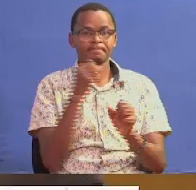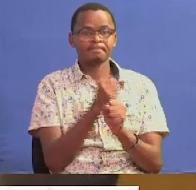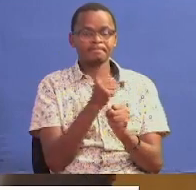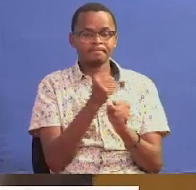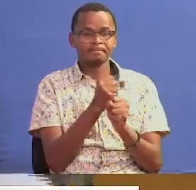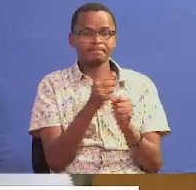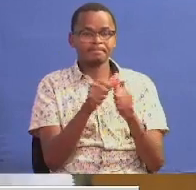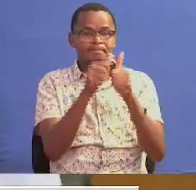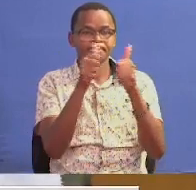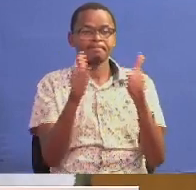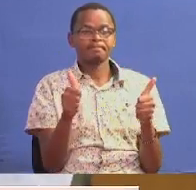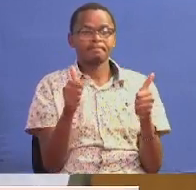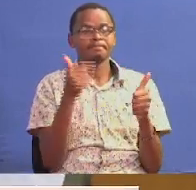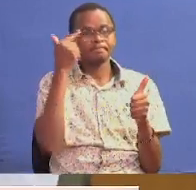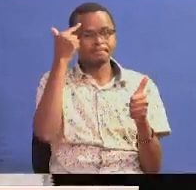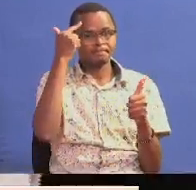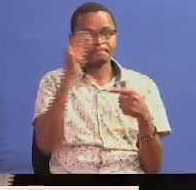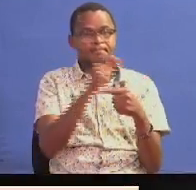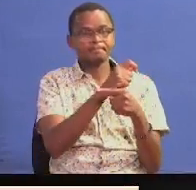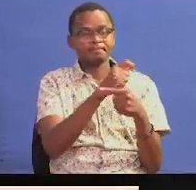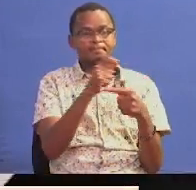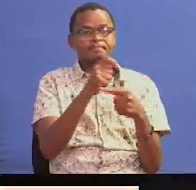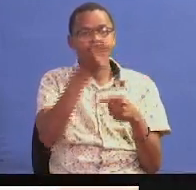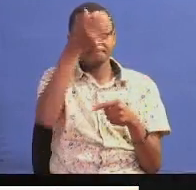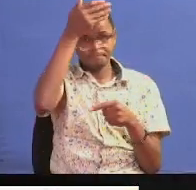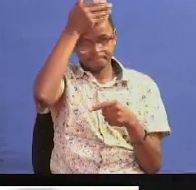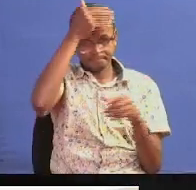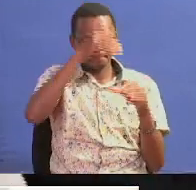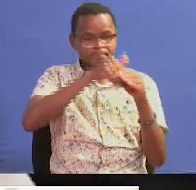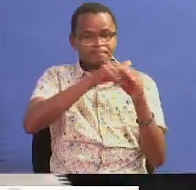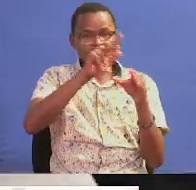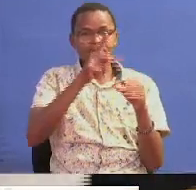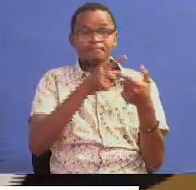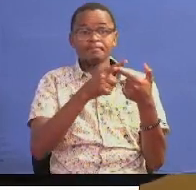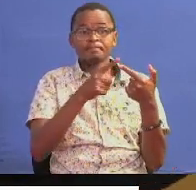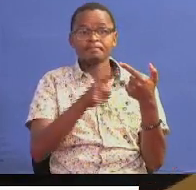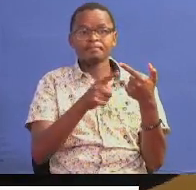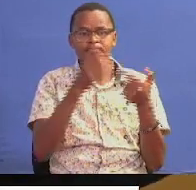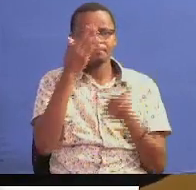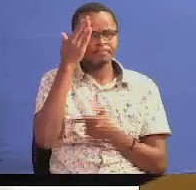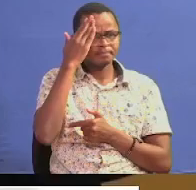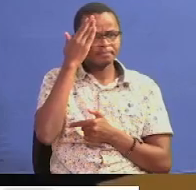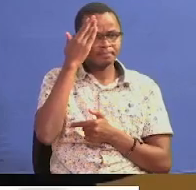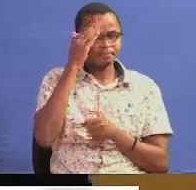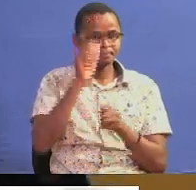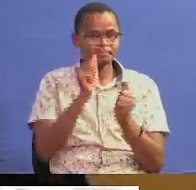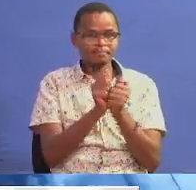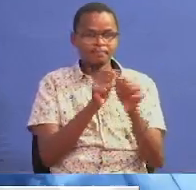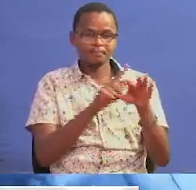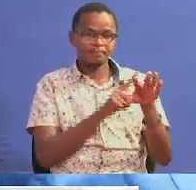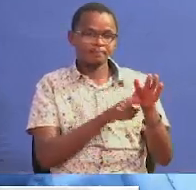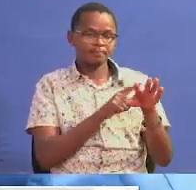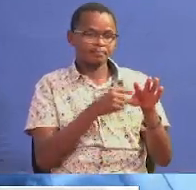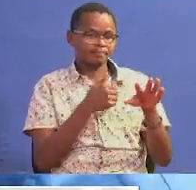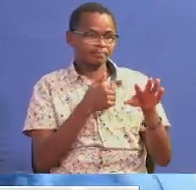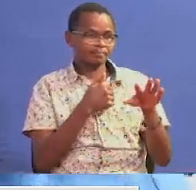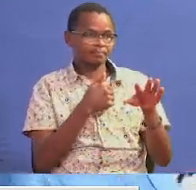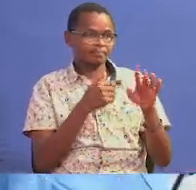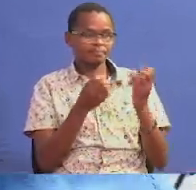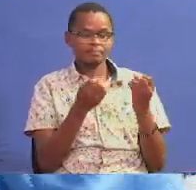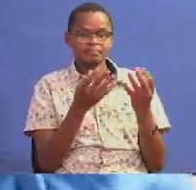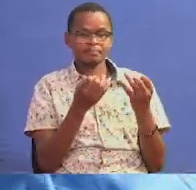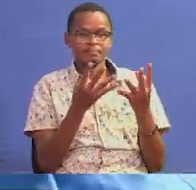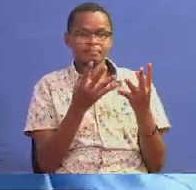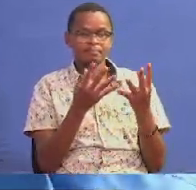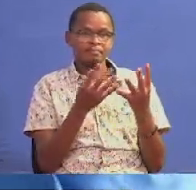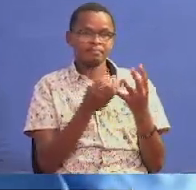have worked so well for the training of the nurse in Kenya. But you discover with time, there has been